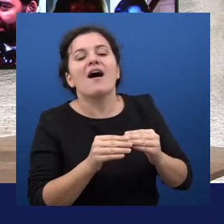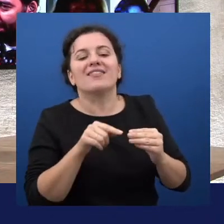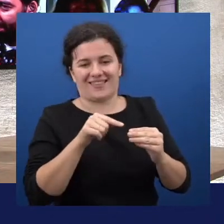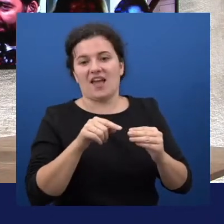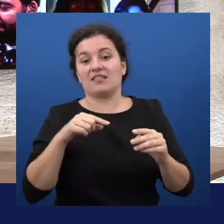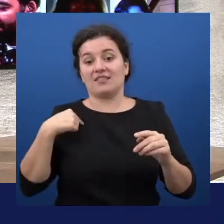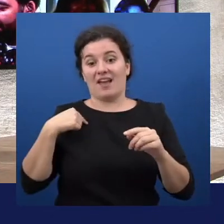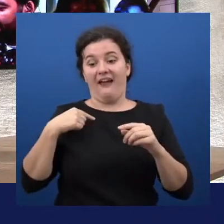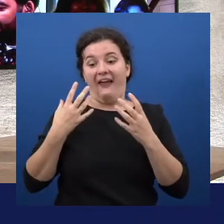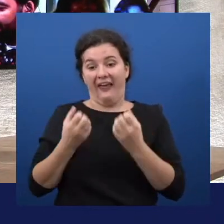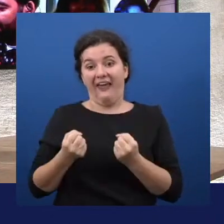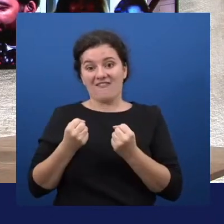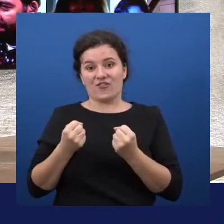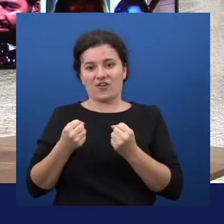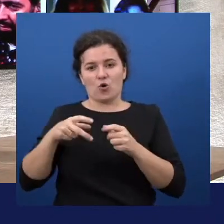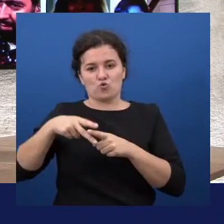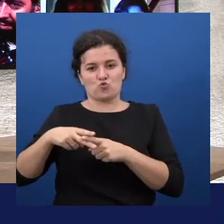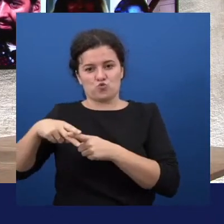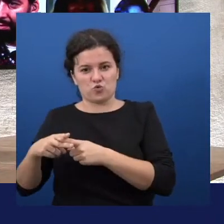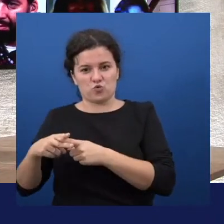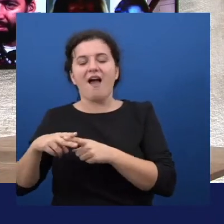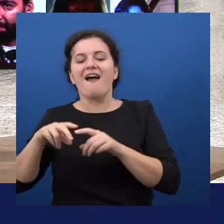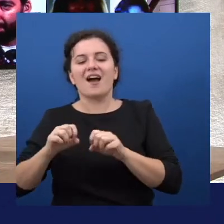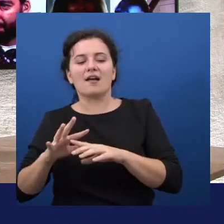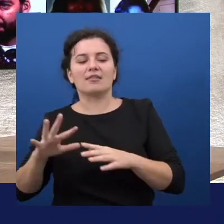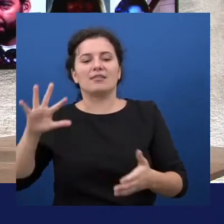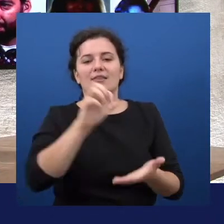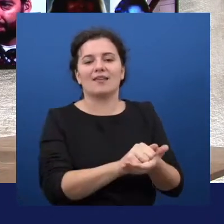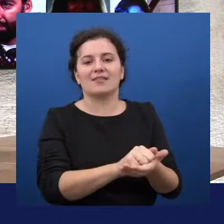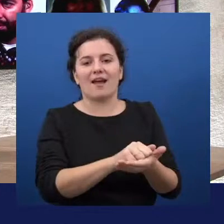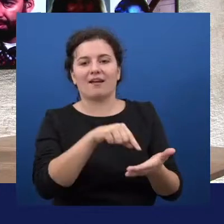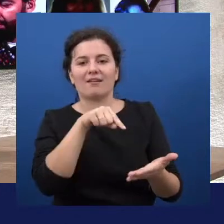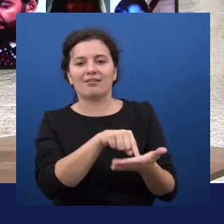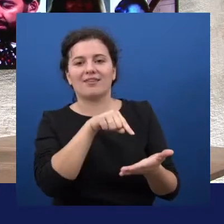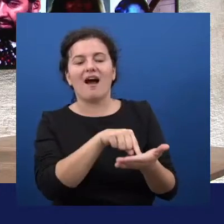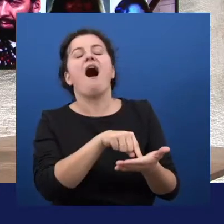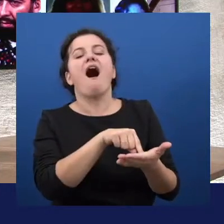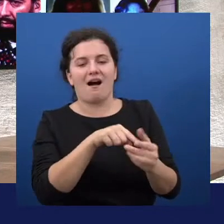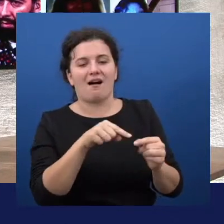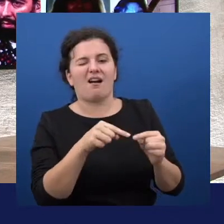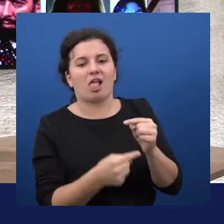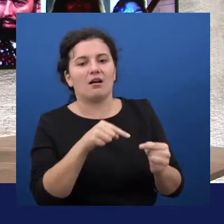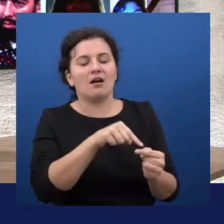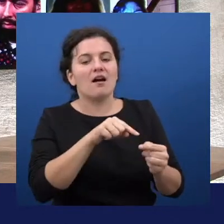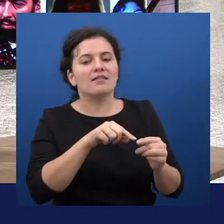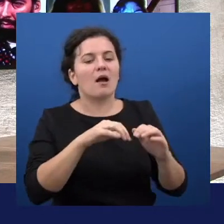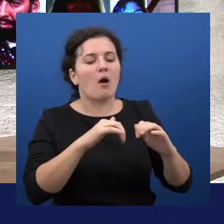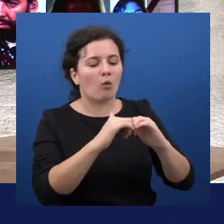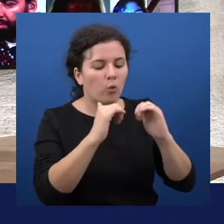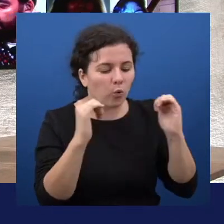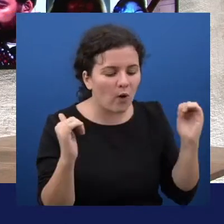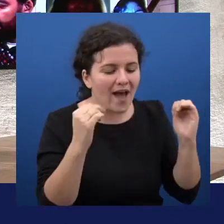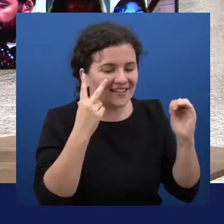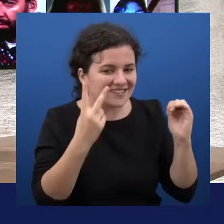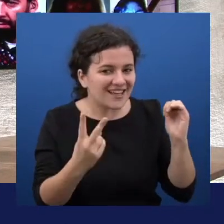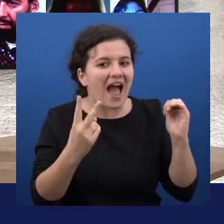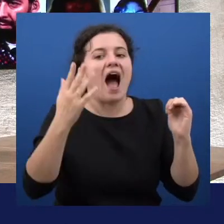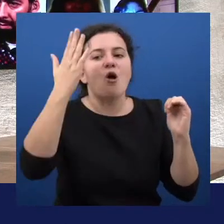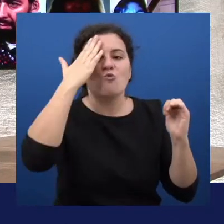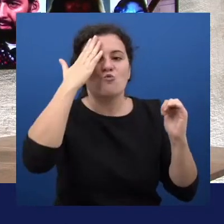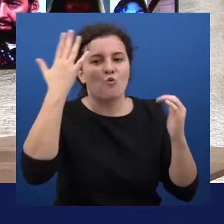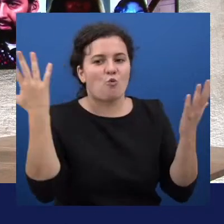it's up to you to understand what was the cause. But it is just the basic